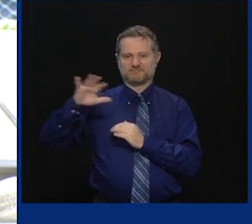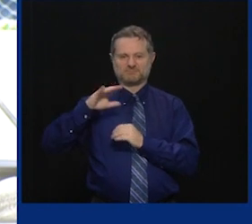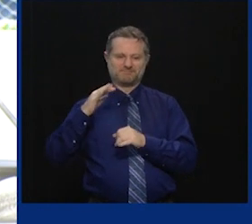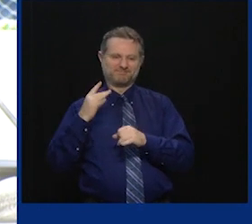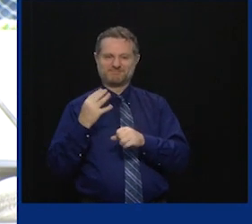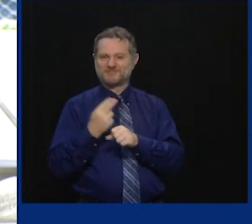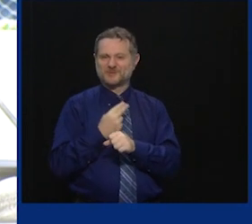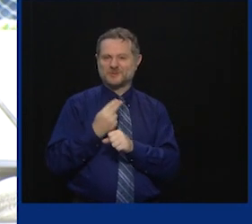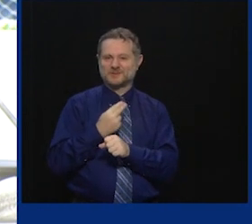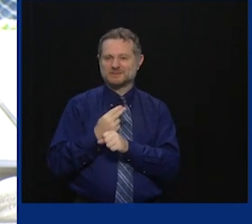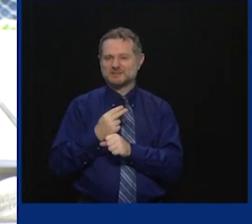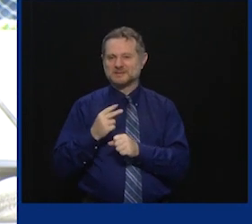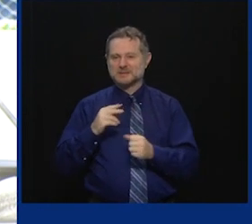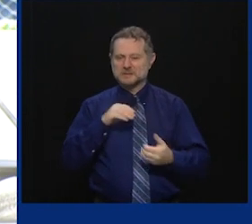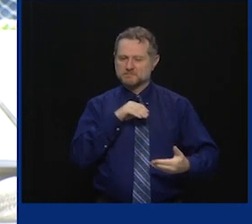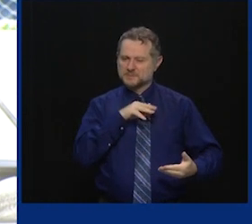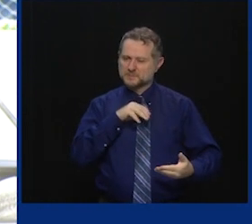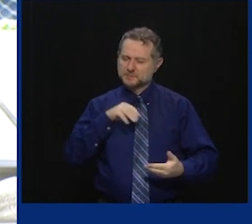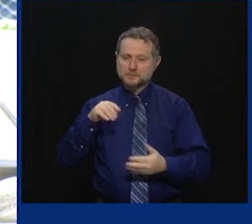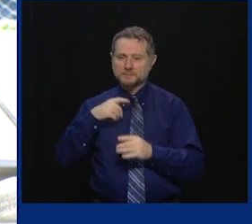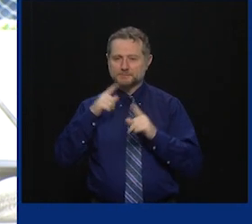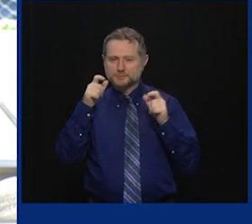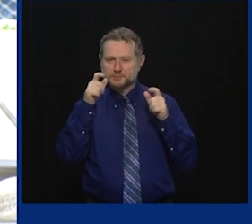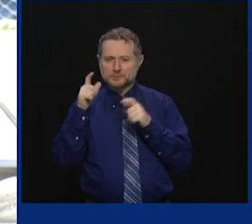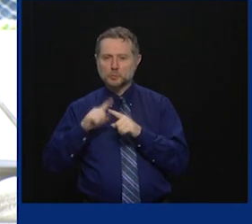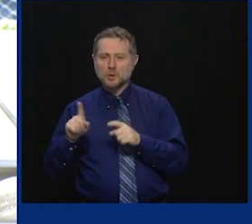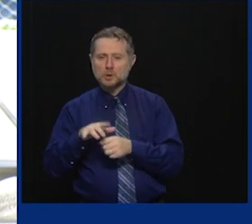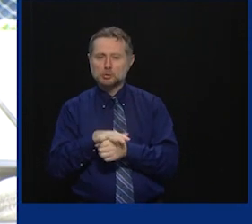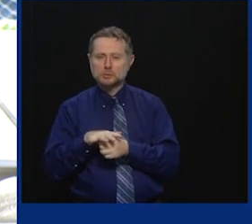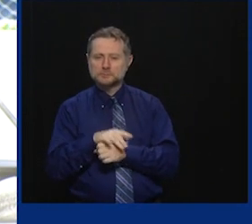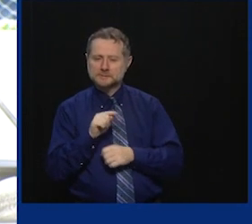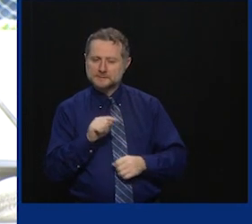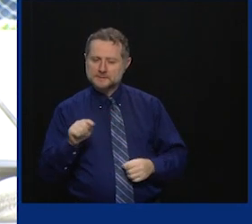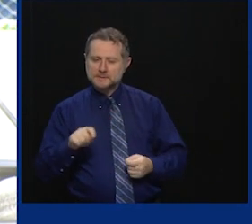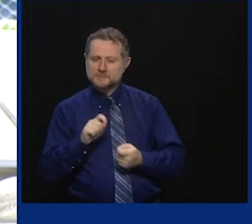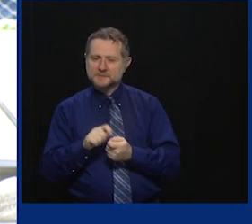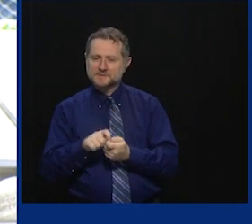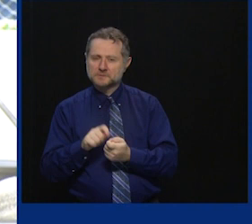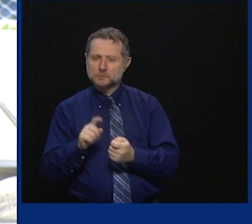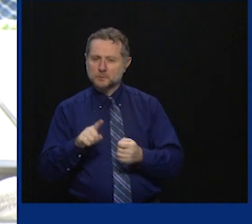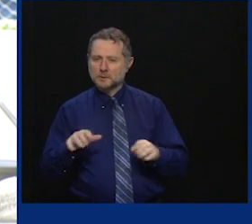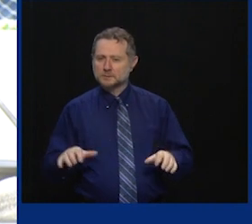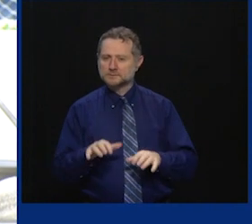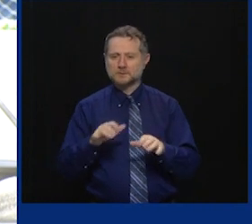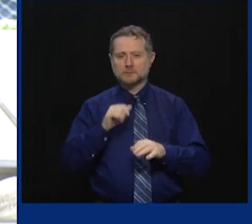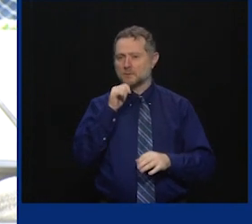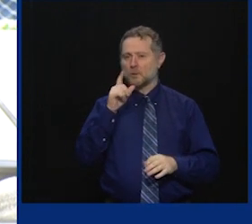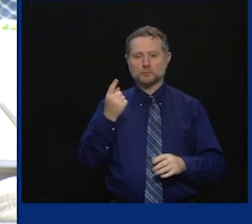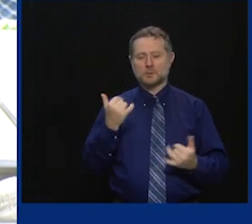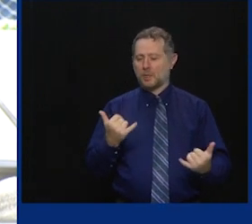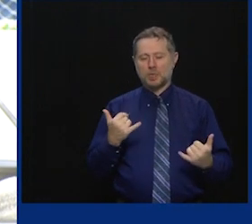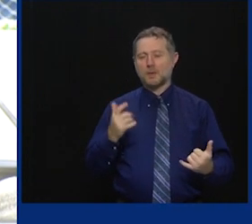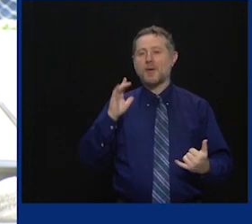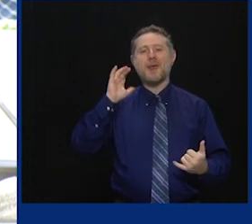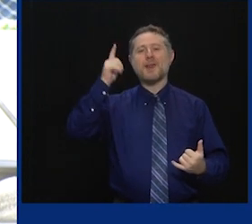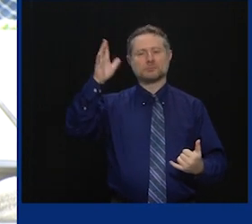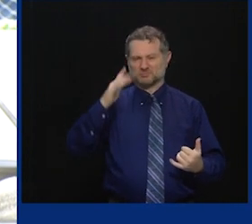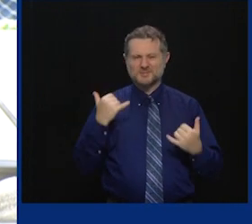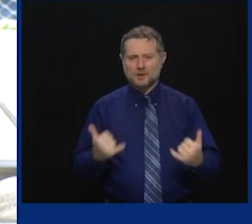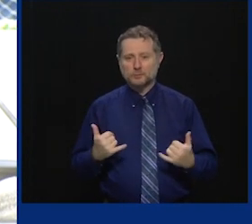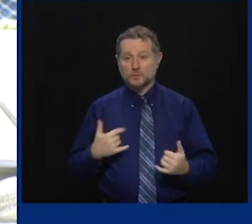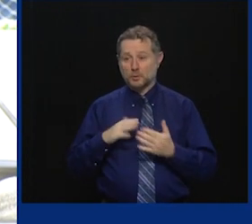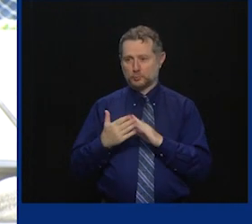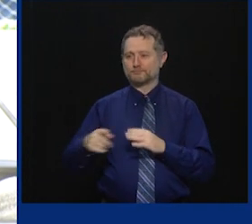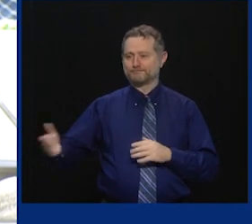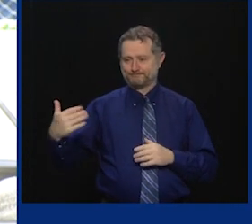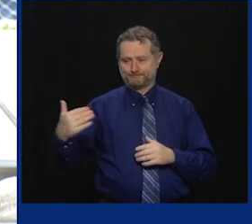target areas to identify specific actions we can take, not later, but right now, to improve it. And community engagement is going to be key. We're going